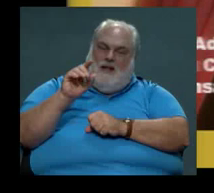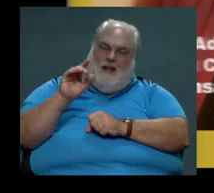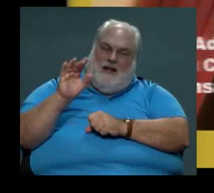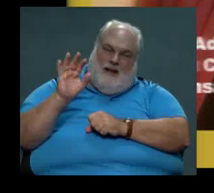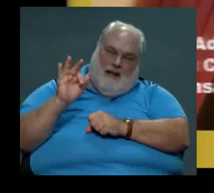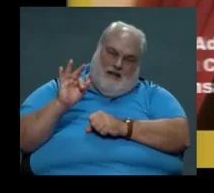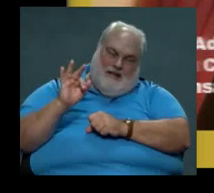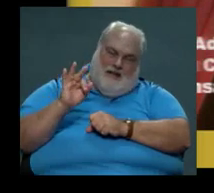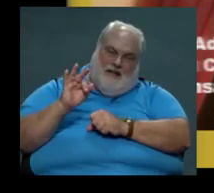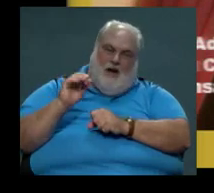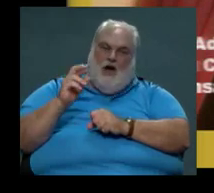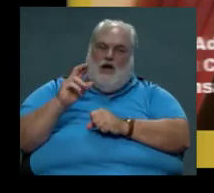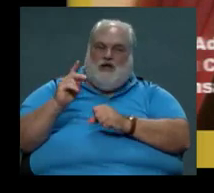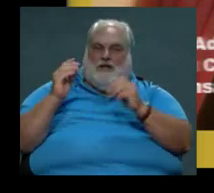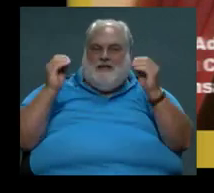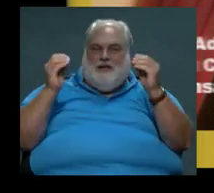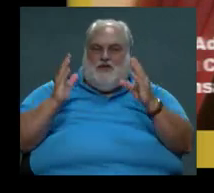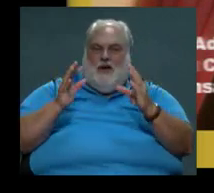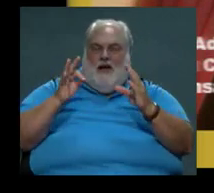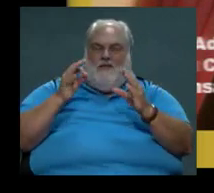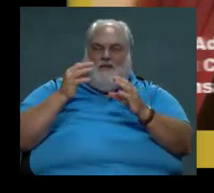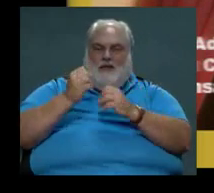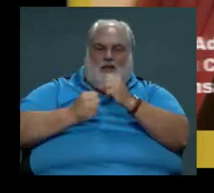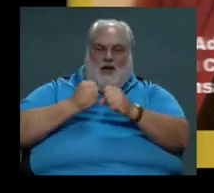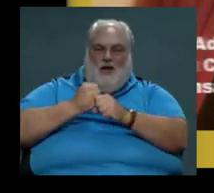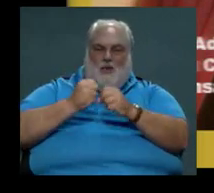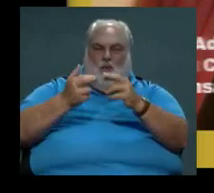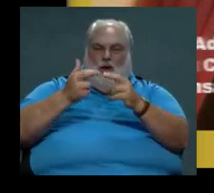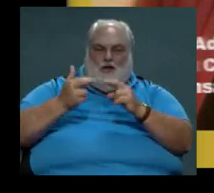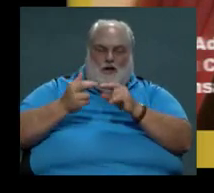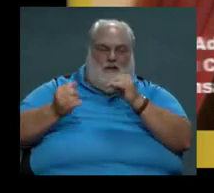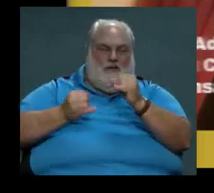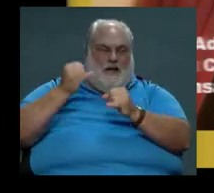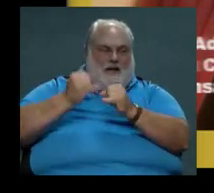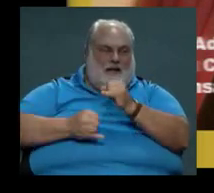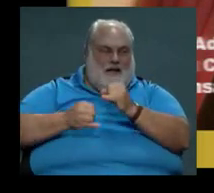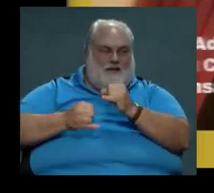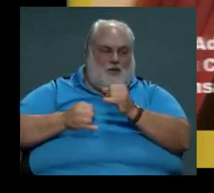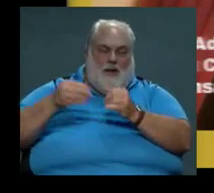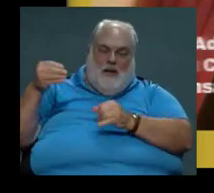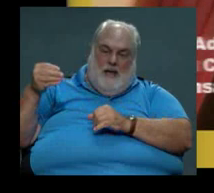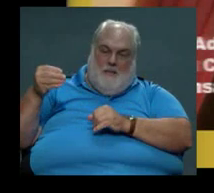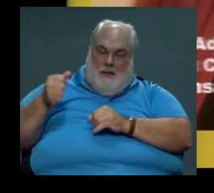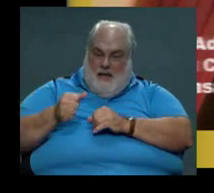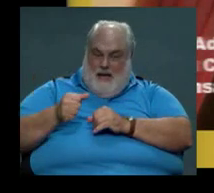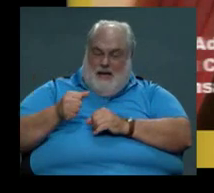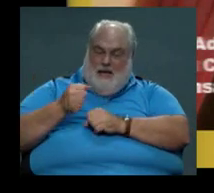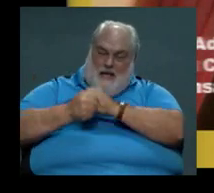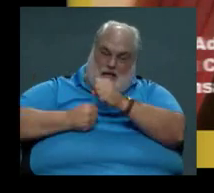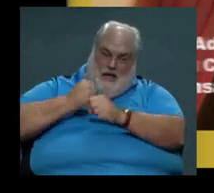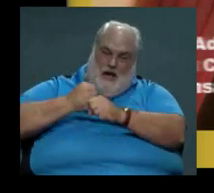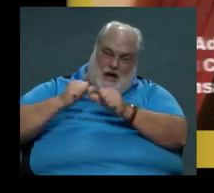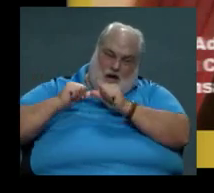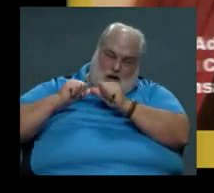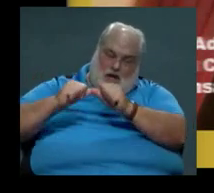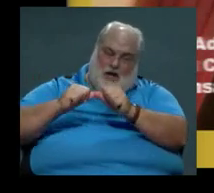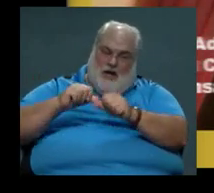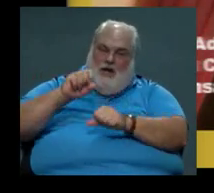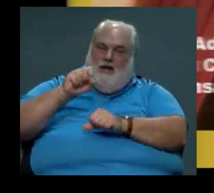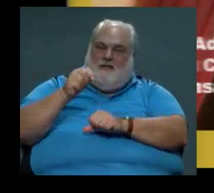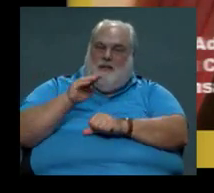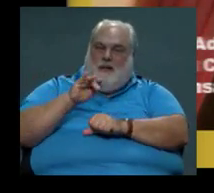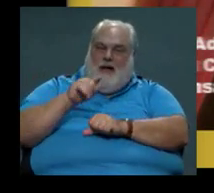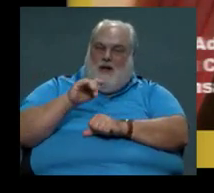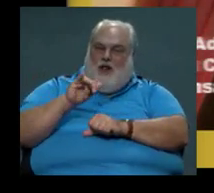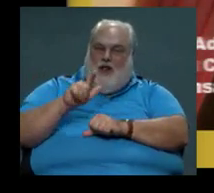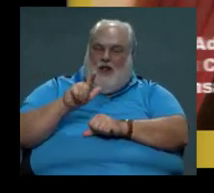2019 Arkansas Teacher of the Year regional finalist. In addition to a paid year-long sabbatical that will begin July